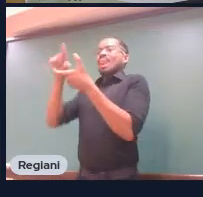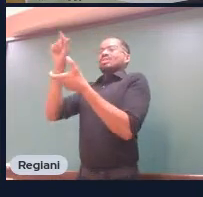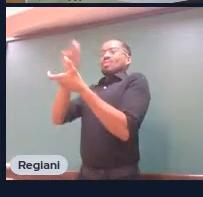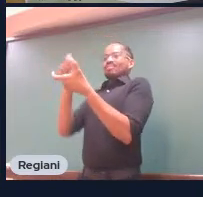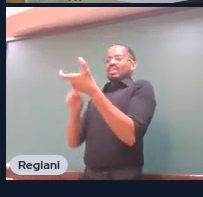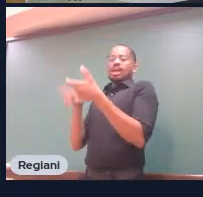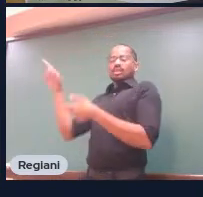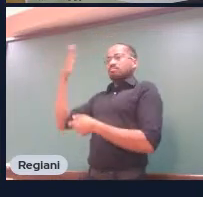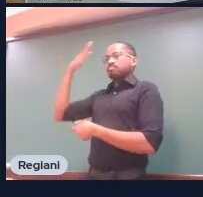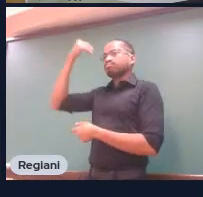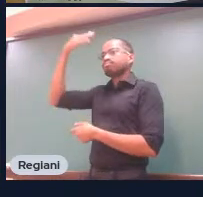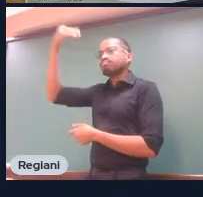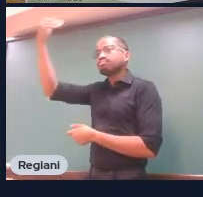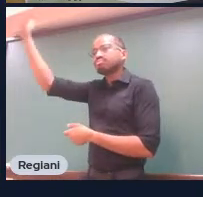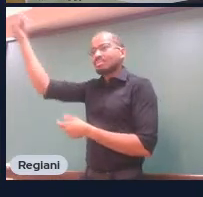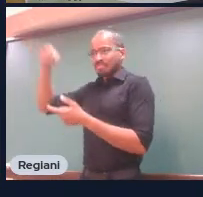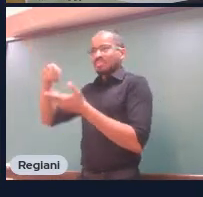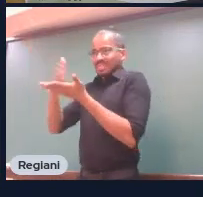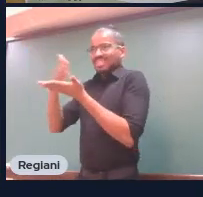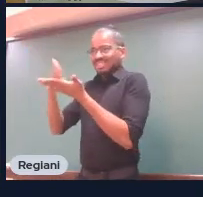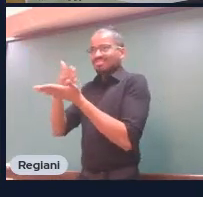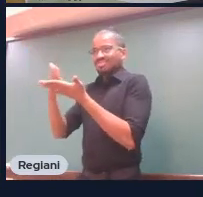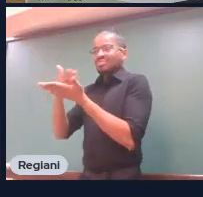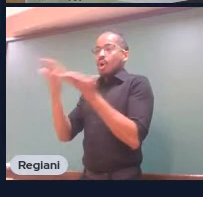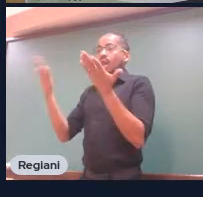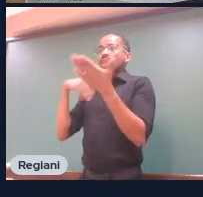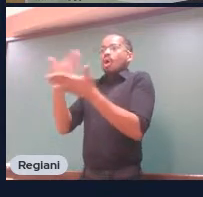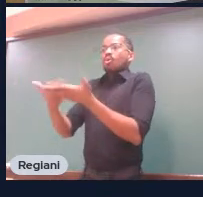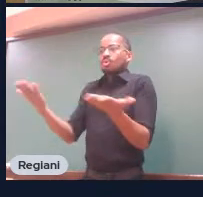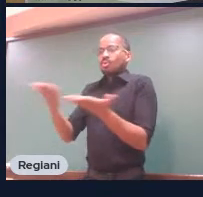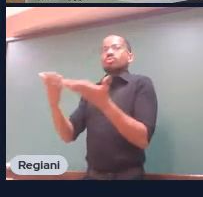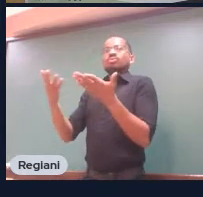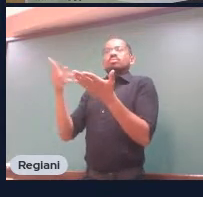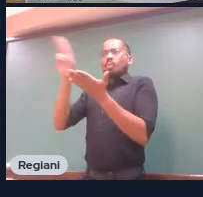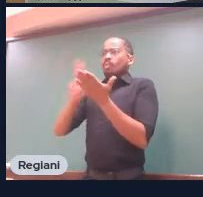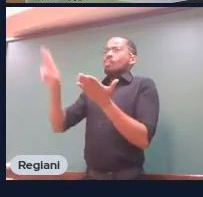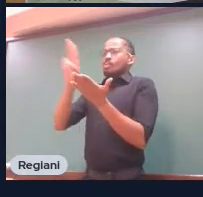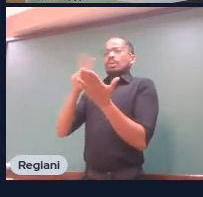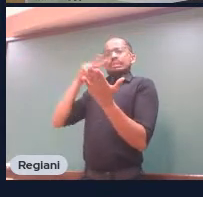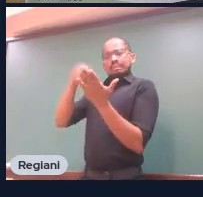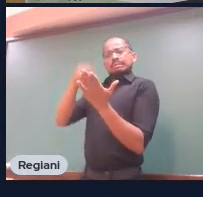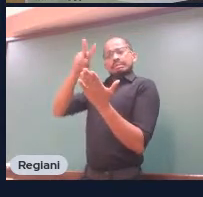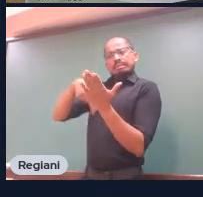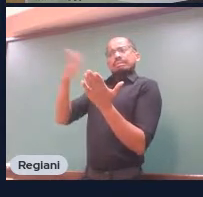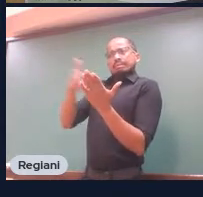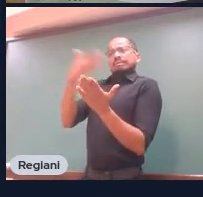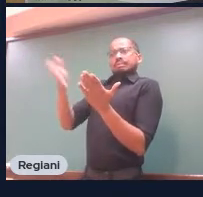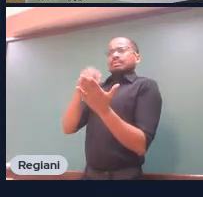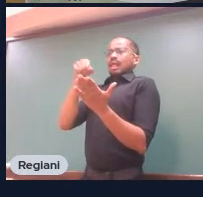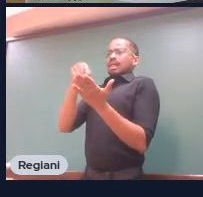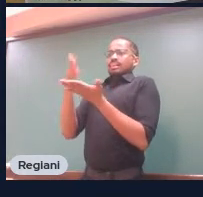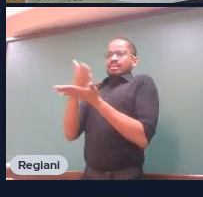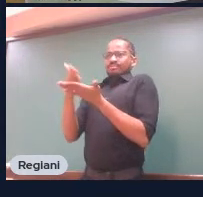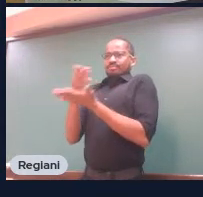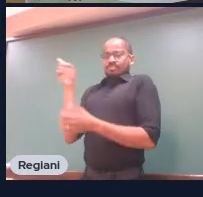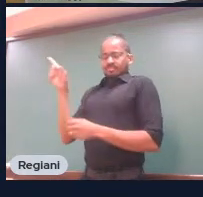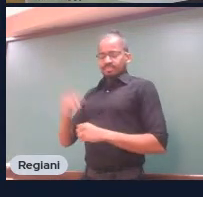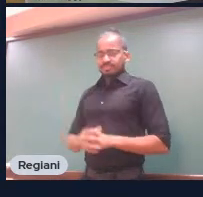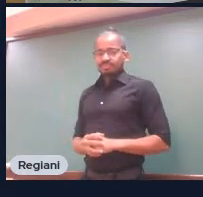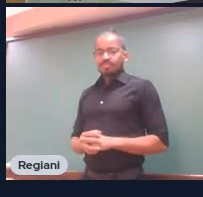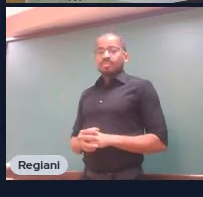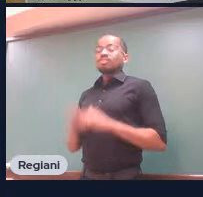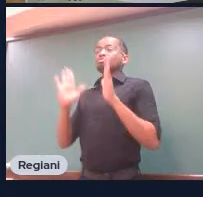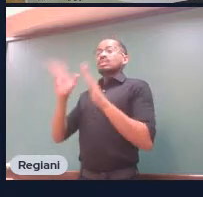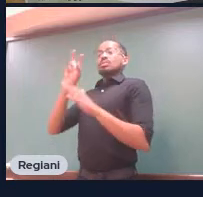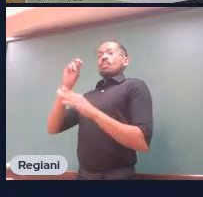famous handbook, even though it is very dated, it is still very, very good, more than half a century later. So, from